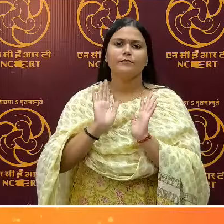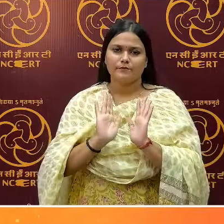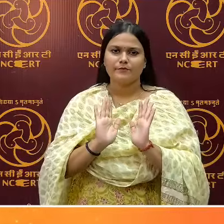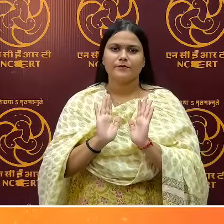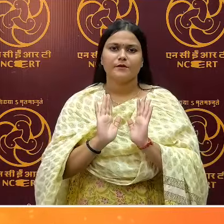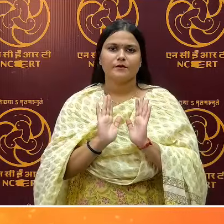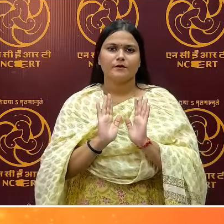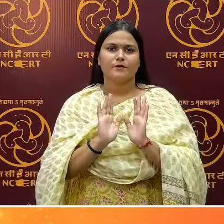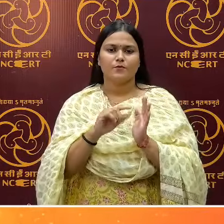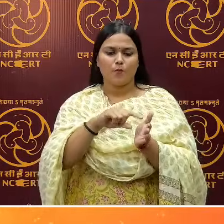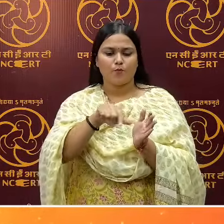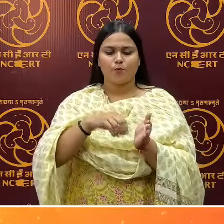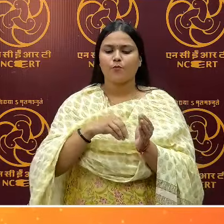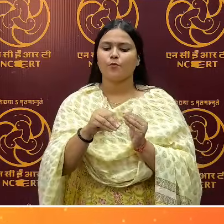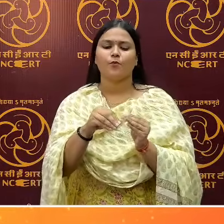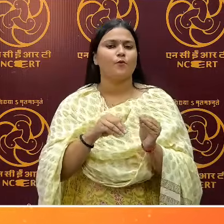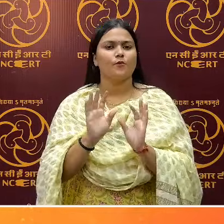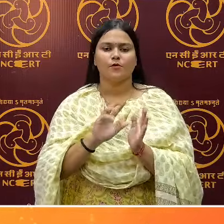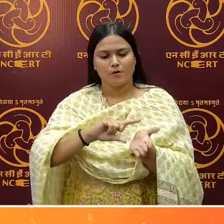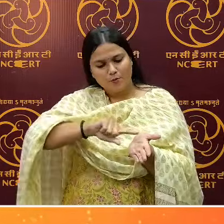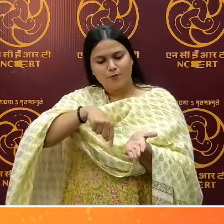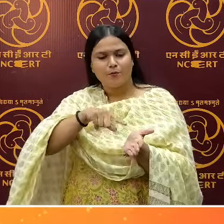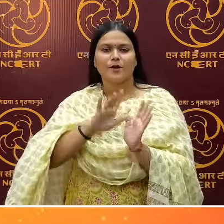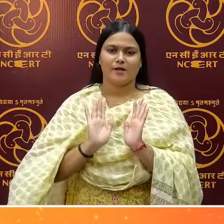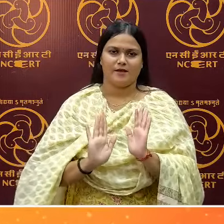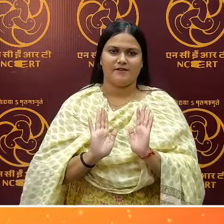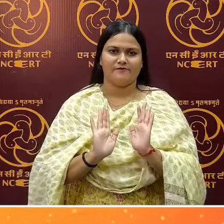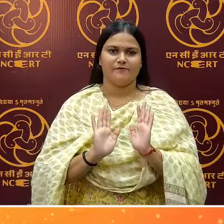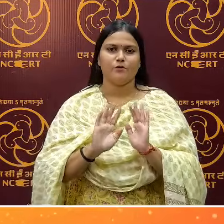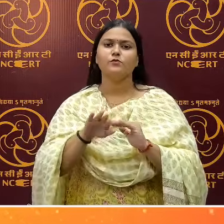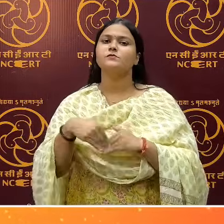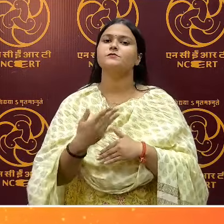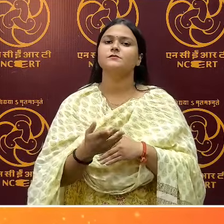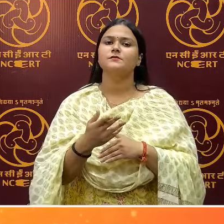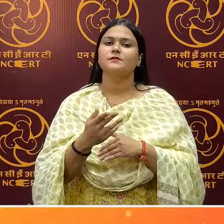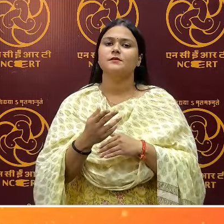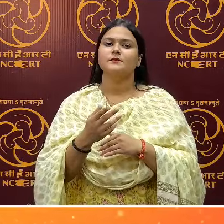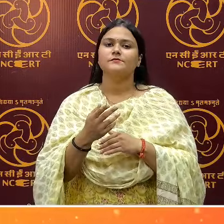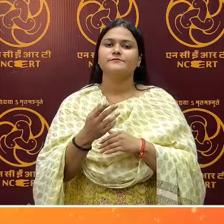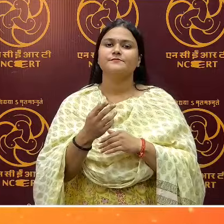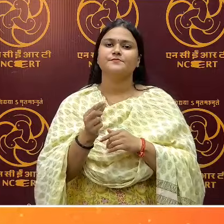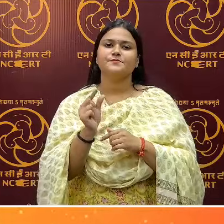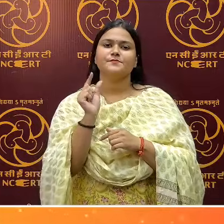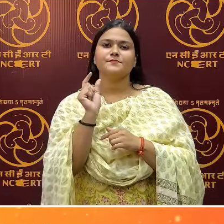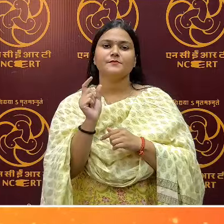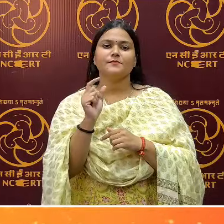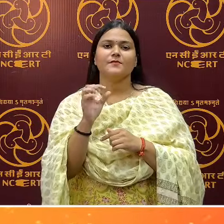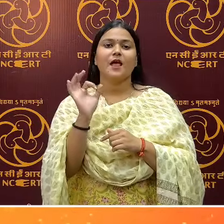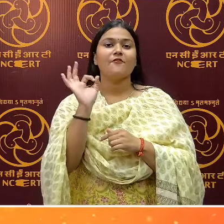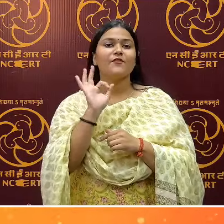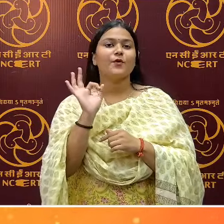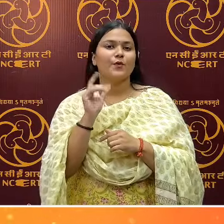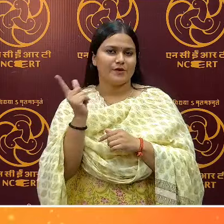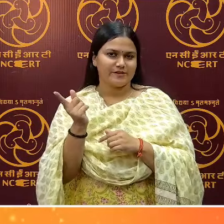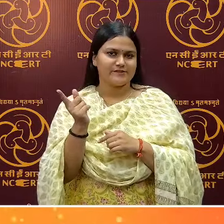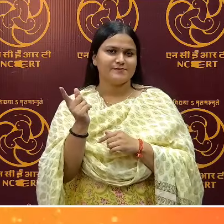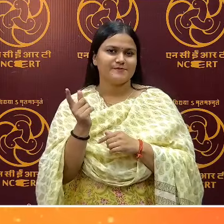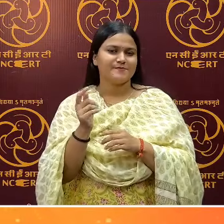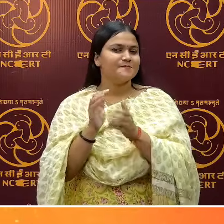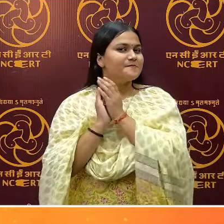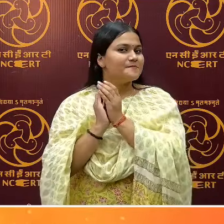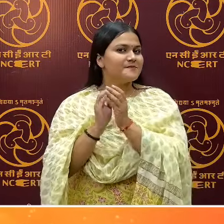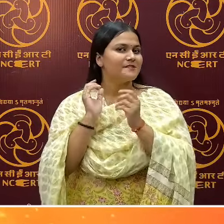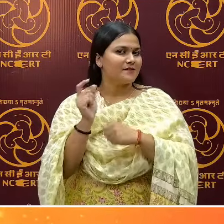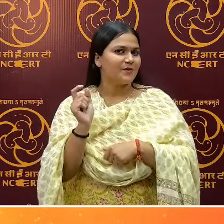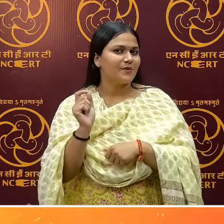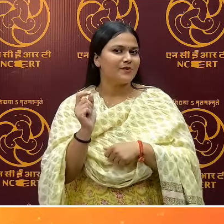rather than Rotating. rotating. Okay, and then we have a coin. We can try the coin, so it can